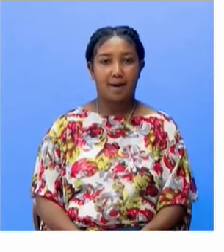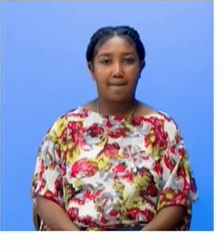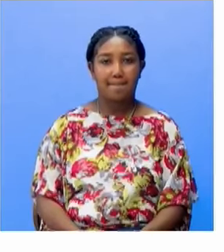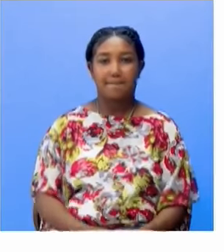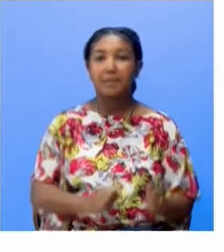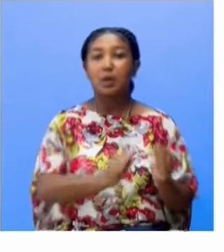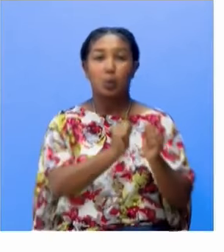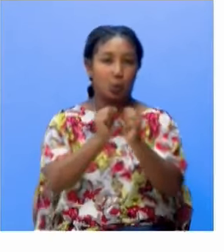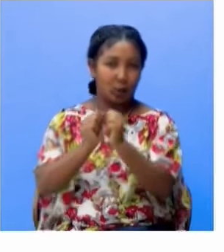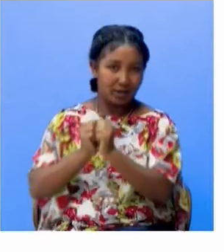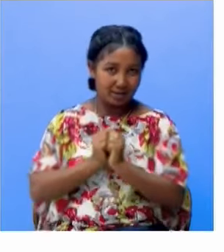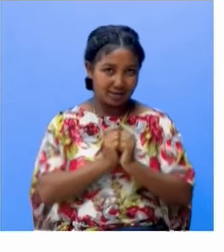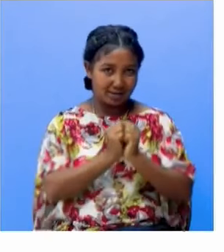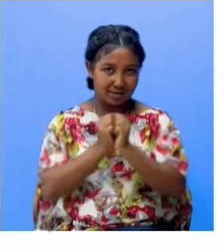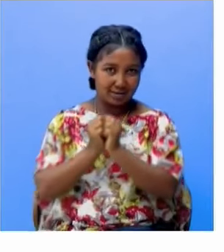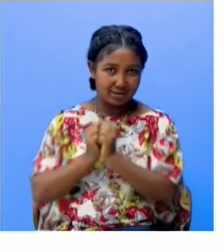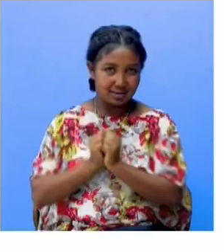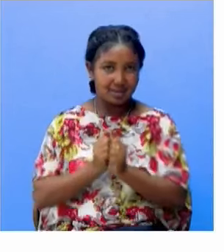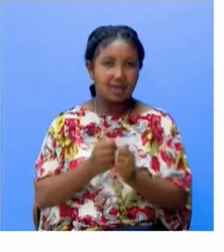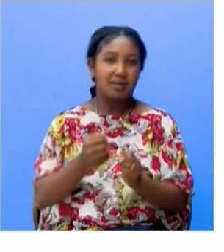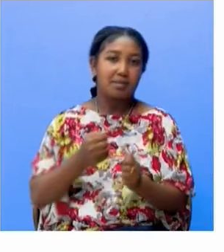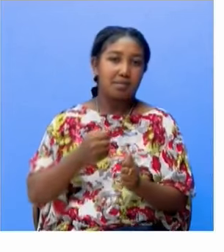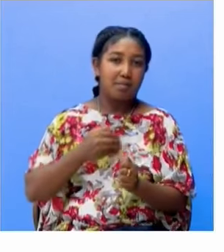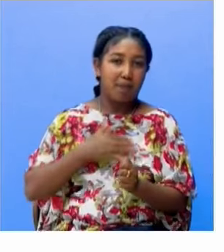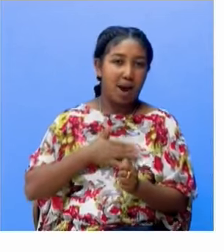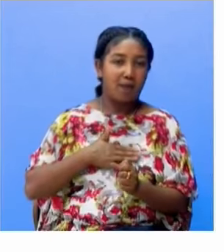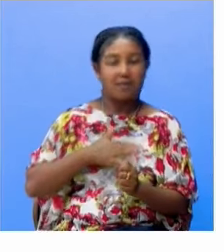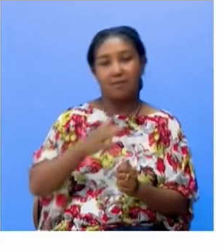with my friend